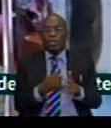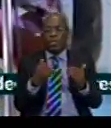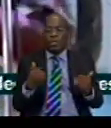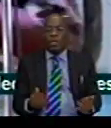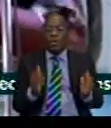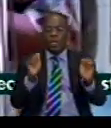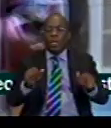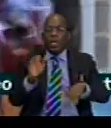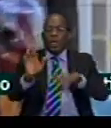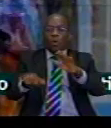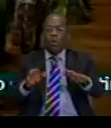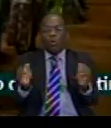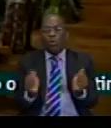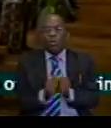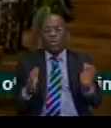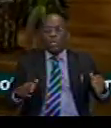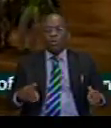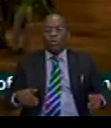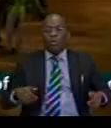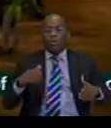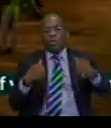Now the doctor will test her.